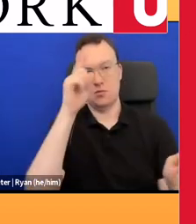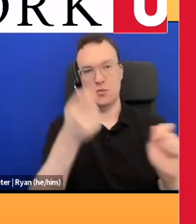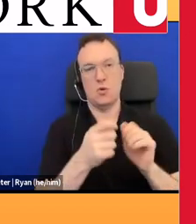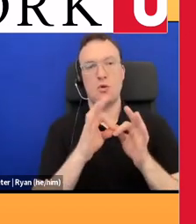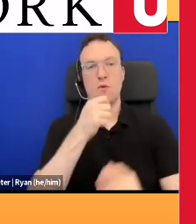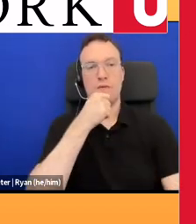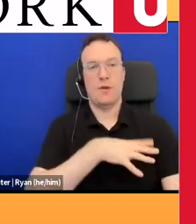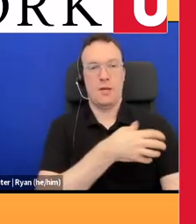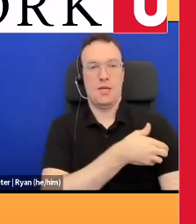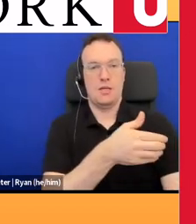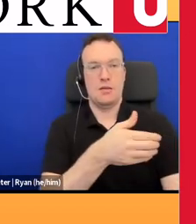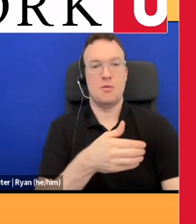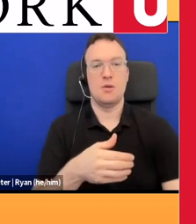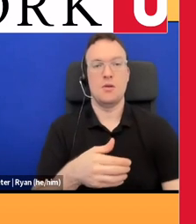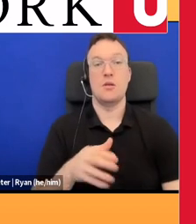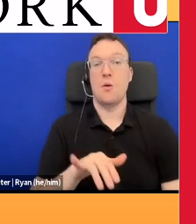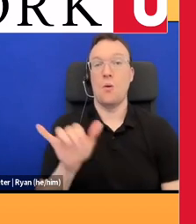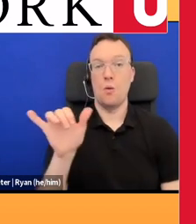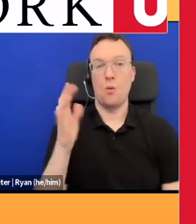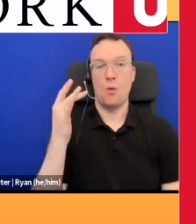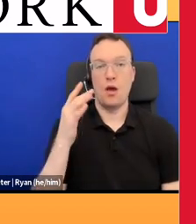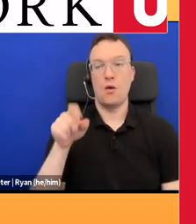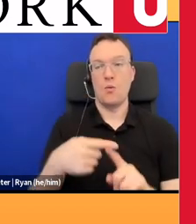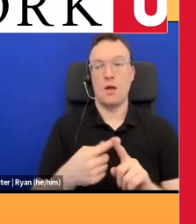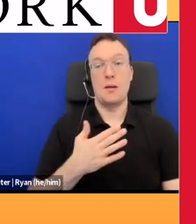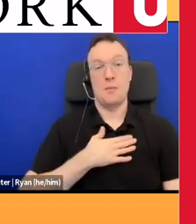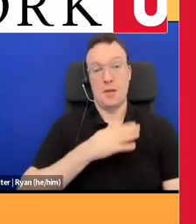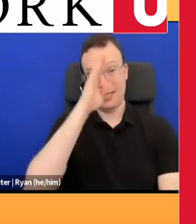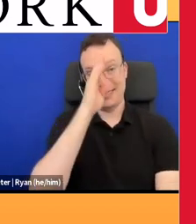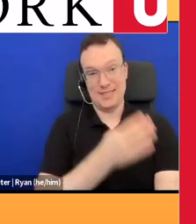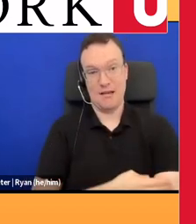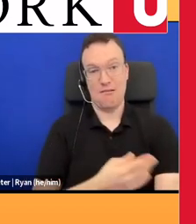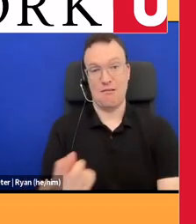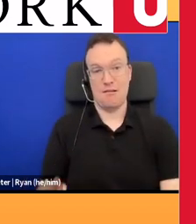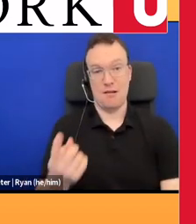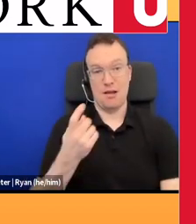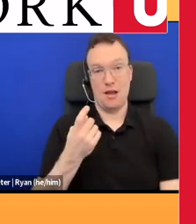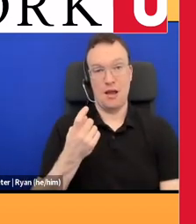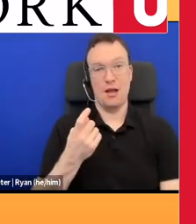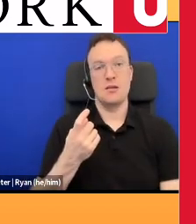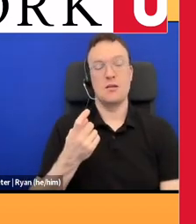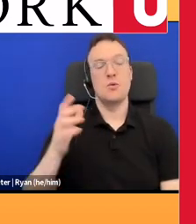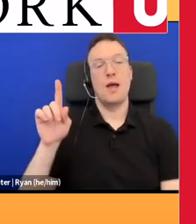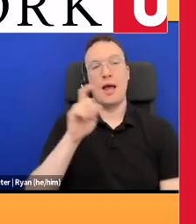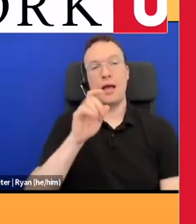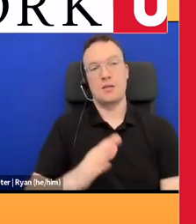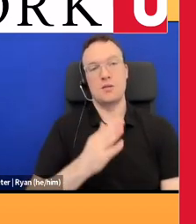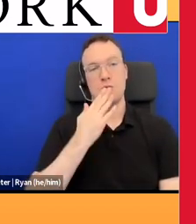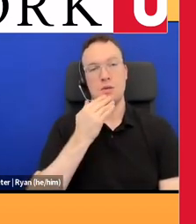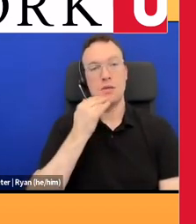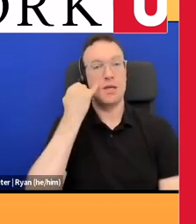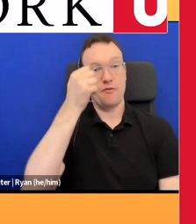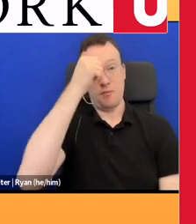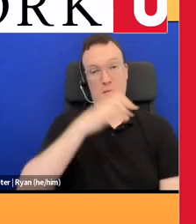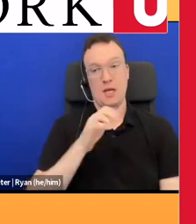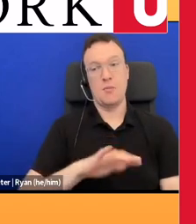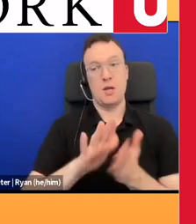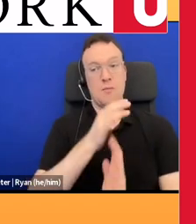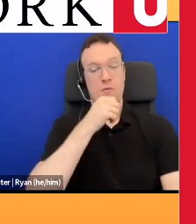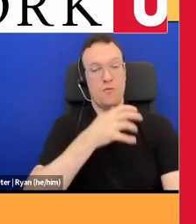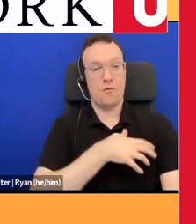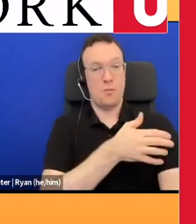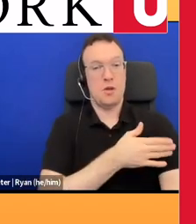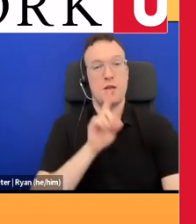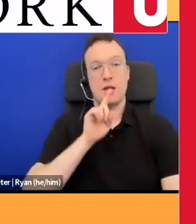feminism. It is why, when my own son asks his abuela if men can be feminists, the answer is